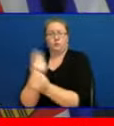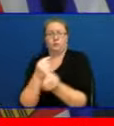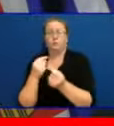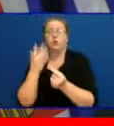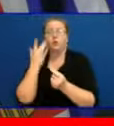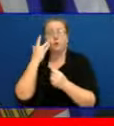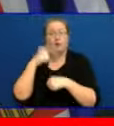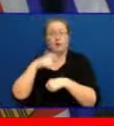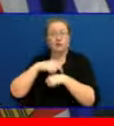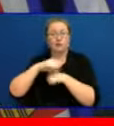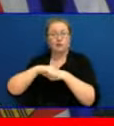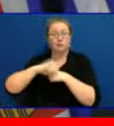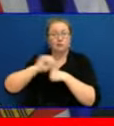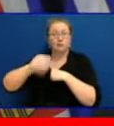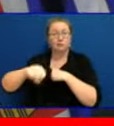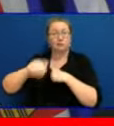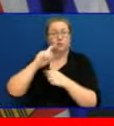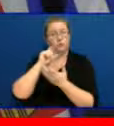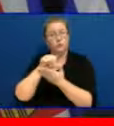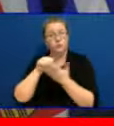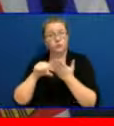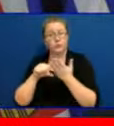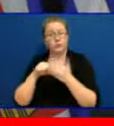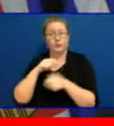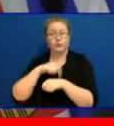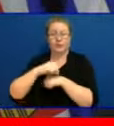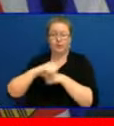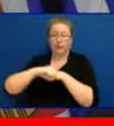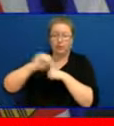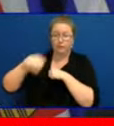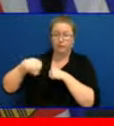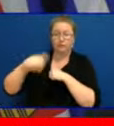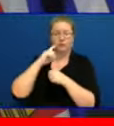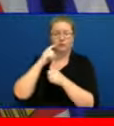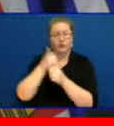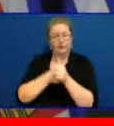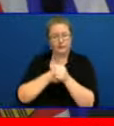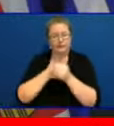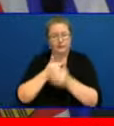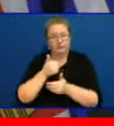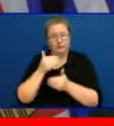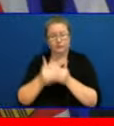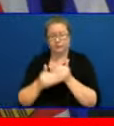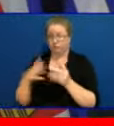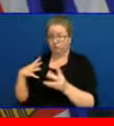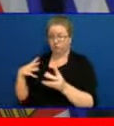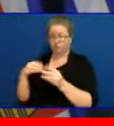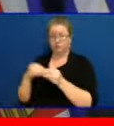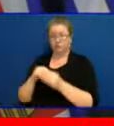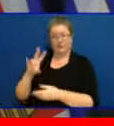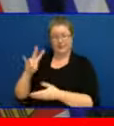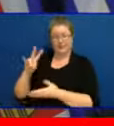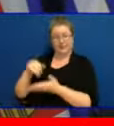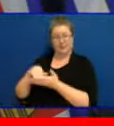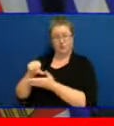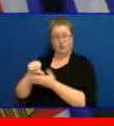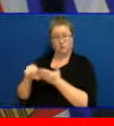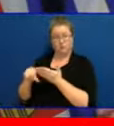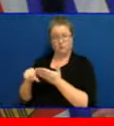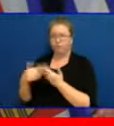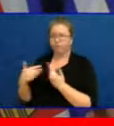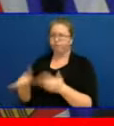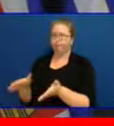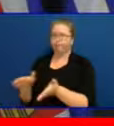in the hospital. It lengthens the time that each surgery takes, and that's why it's so extraordinary that we've done 7,000 surgeries.